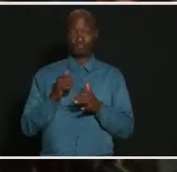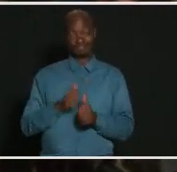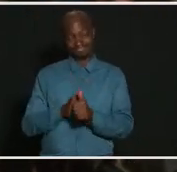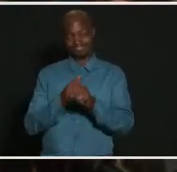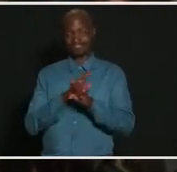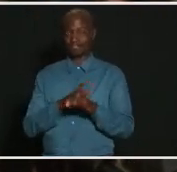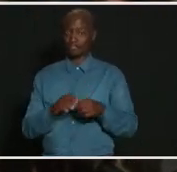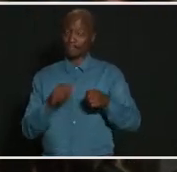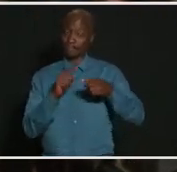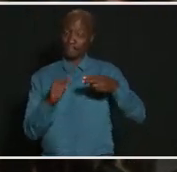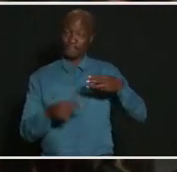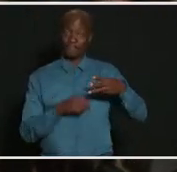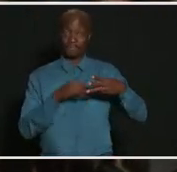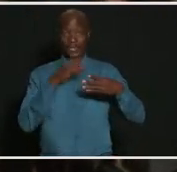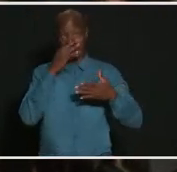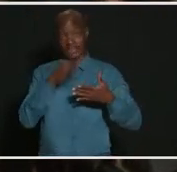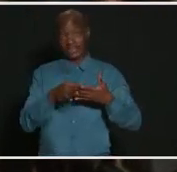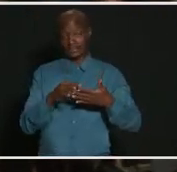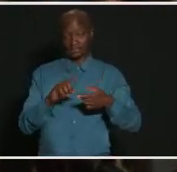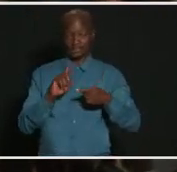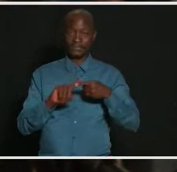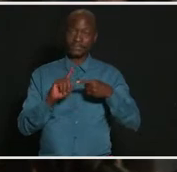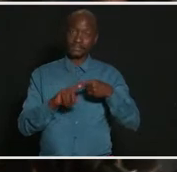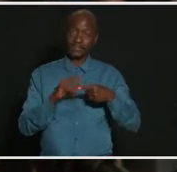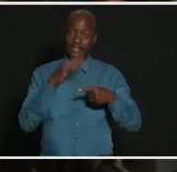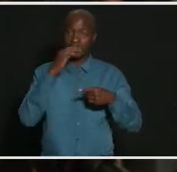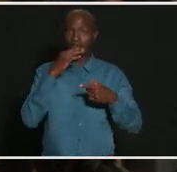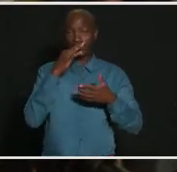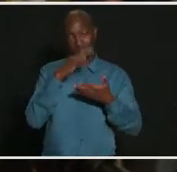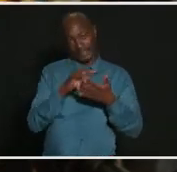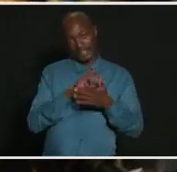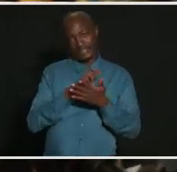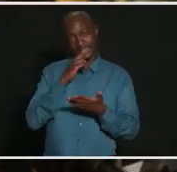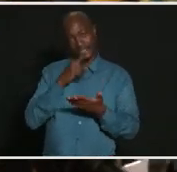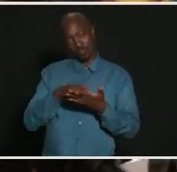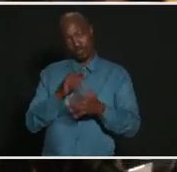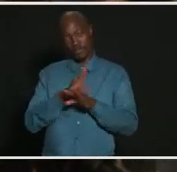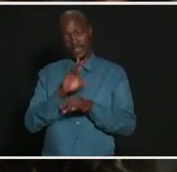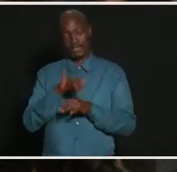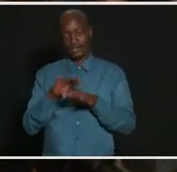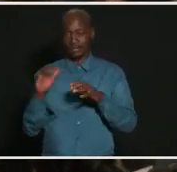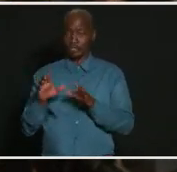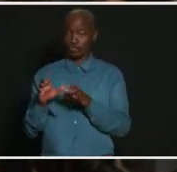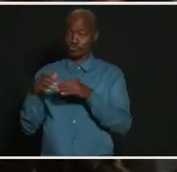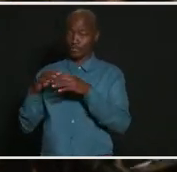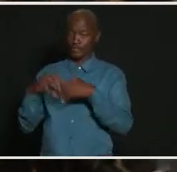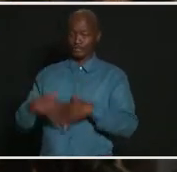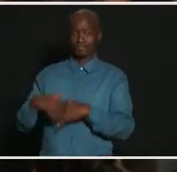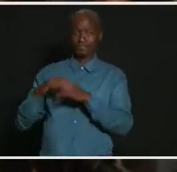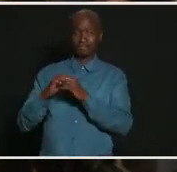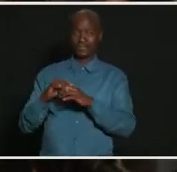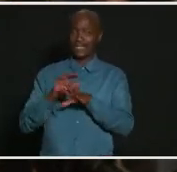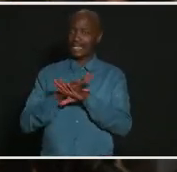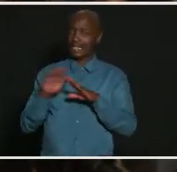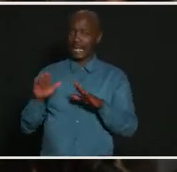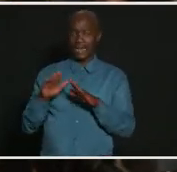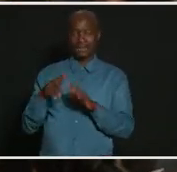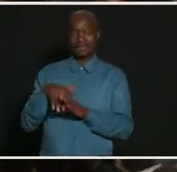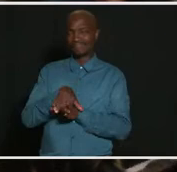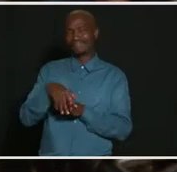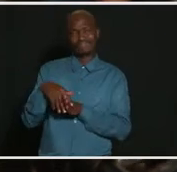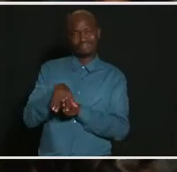suggestion I would suggest and recommend that a commission be set up a non-biased commission